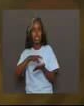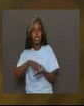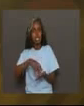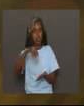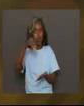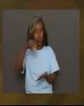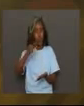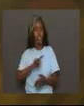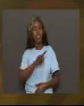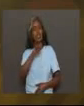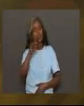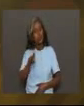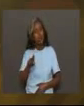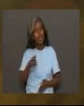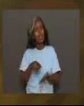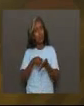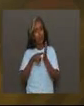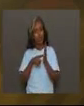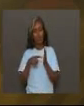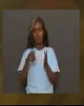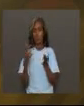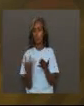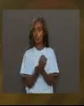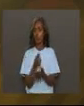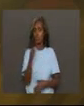is required to produce a circle?